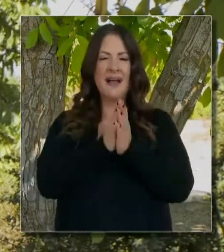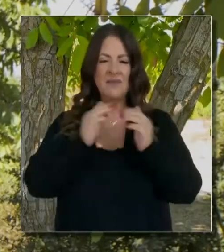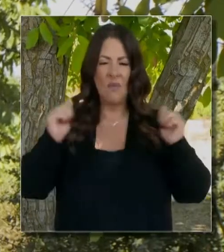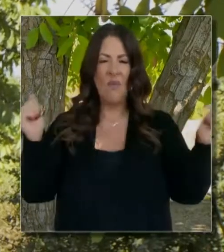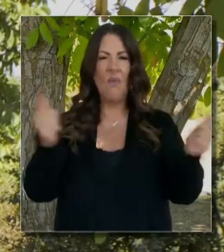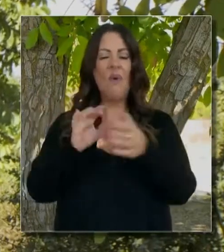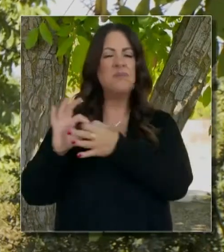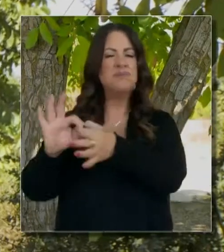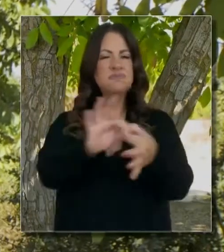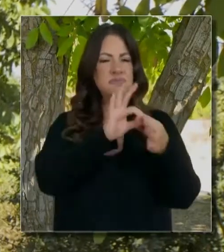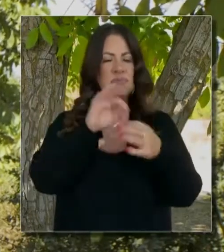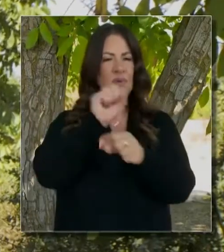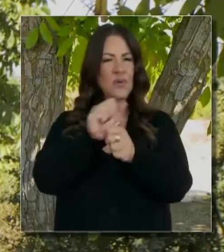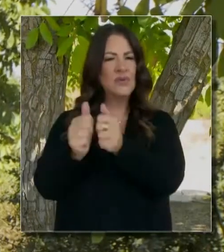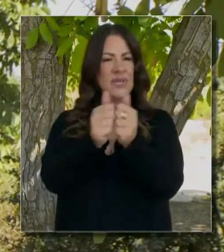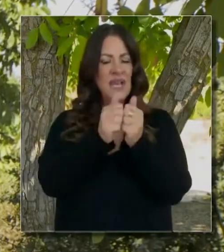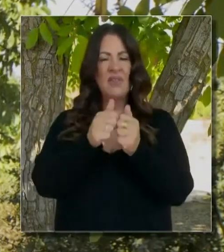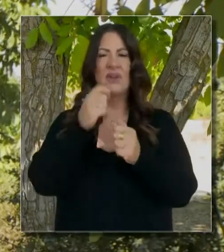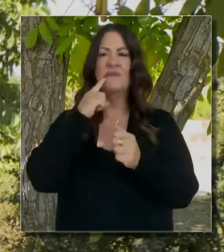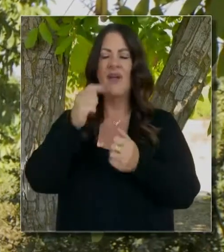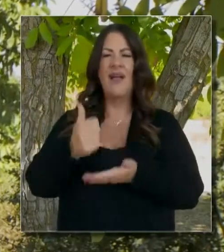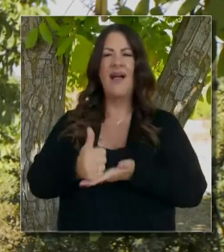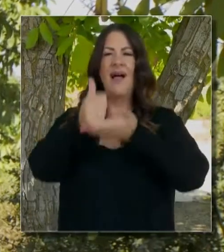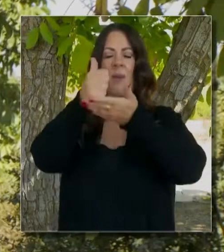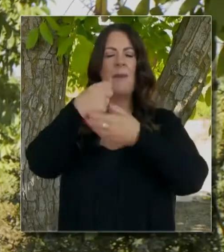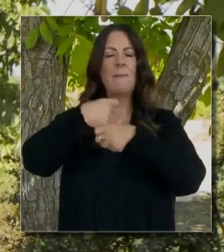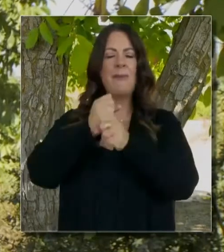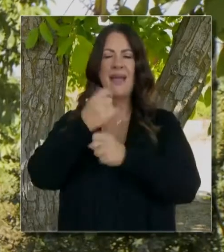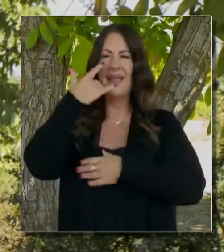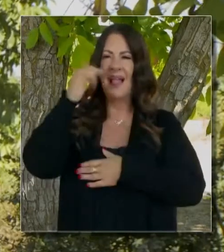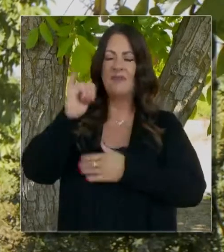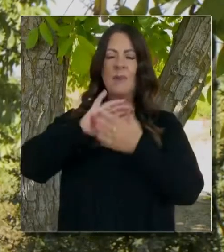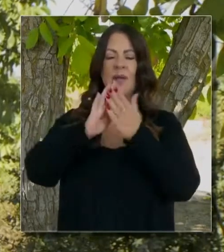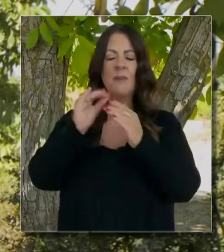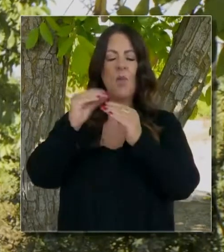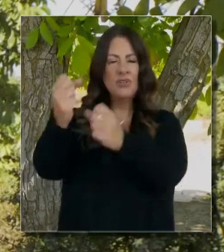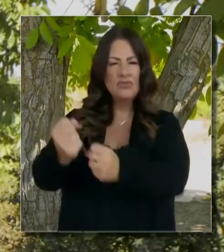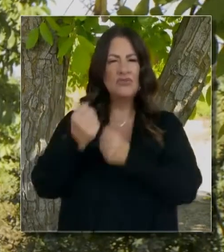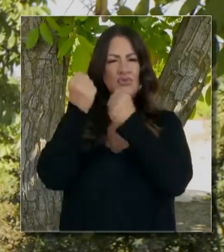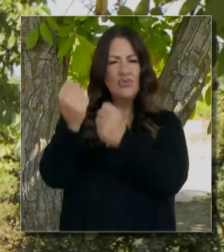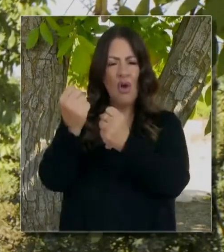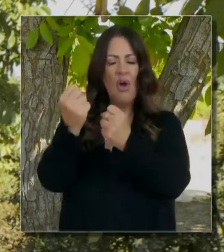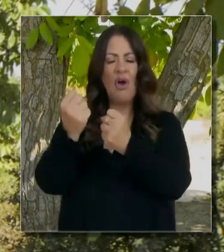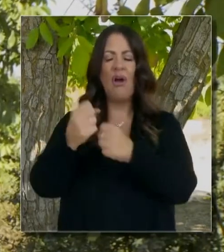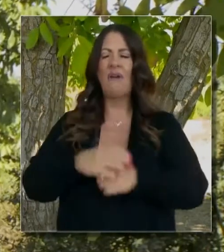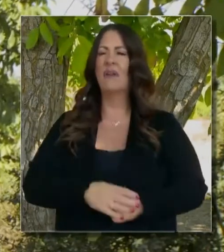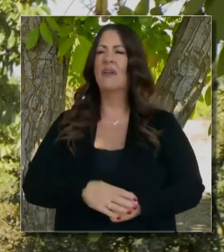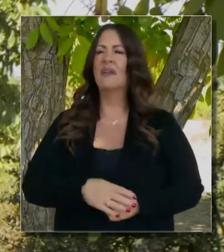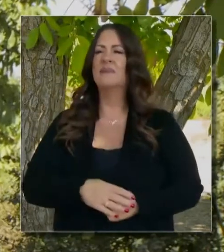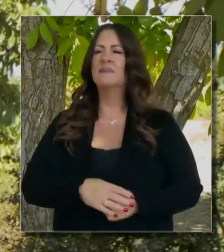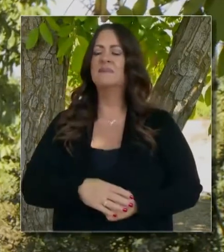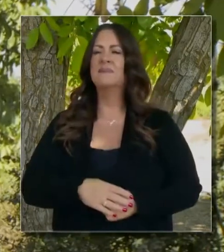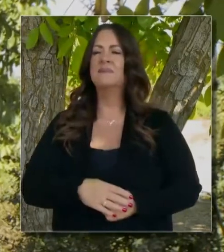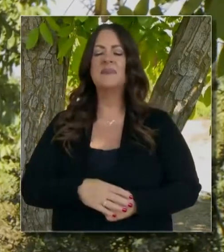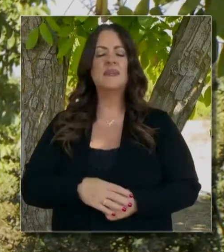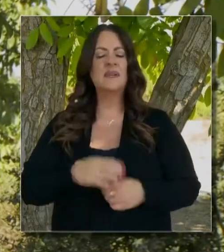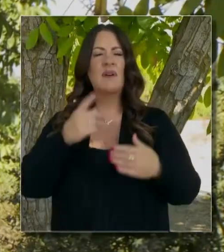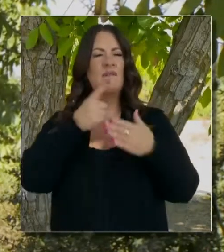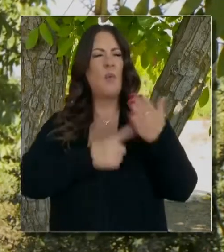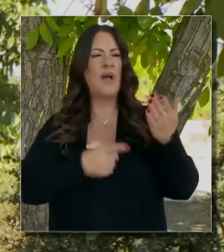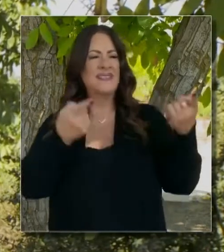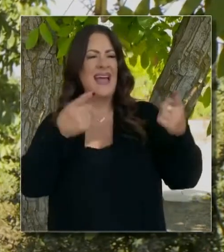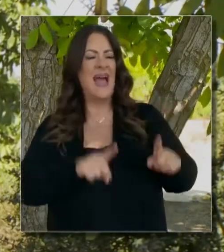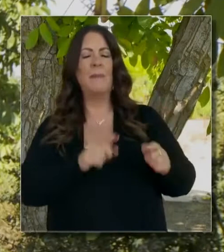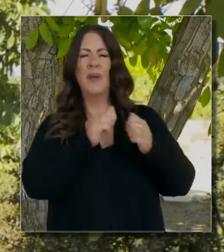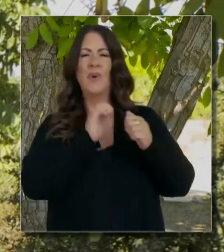of future-proofing the state of California, to making California more resistant and resilient to the realities